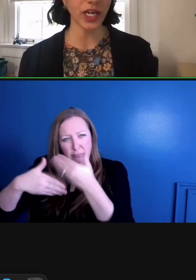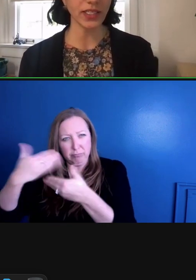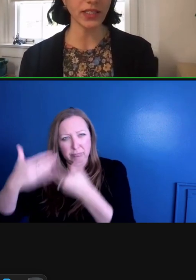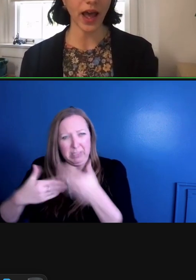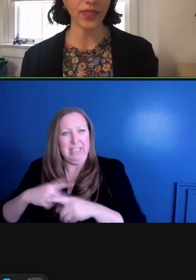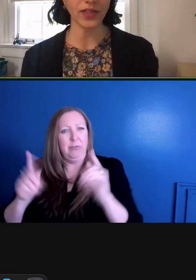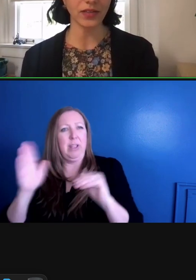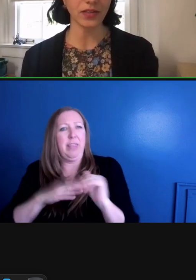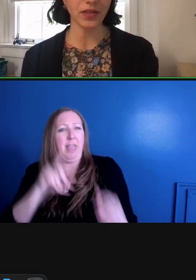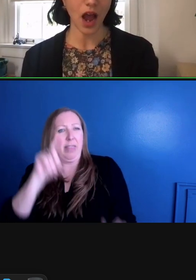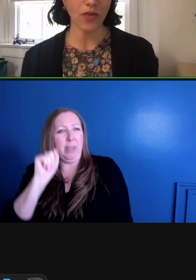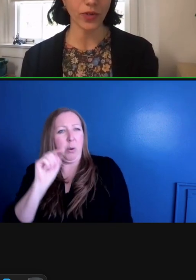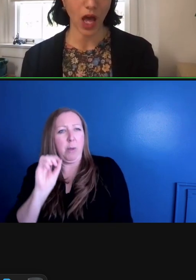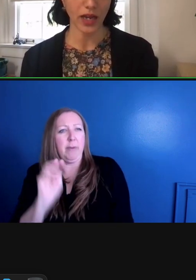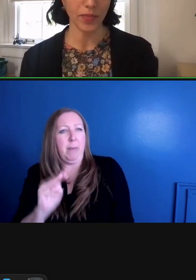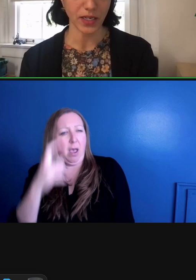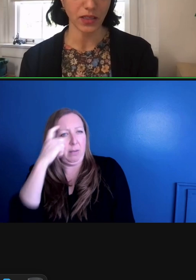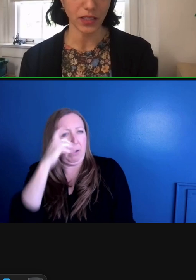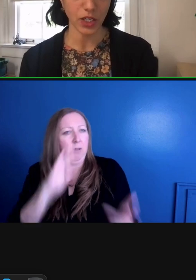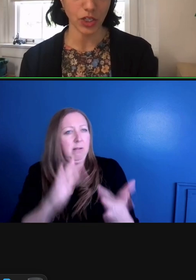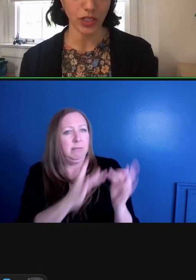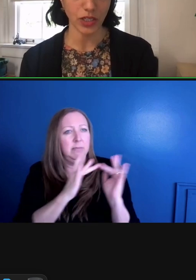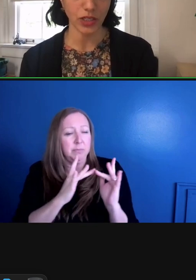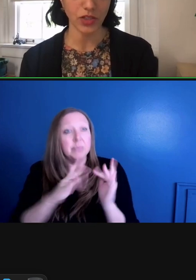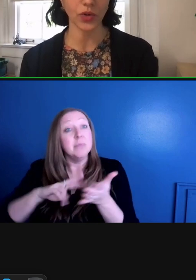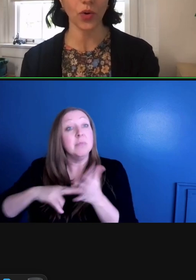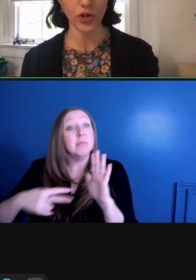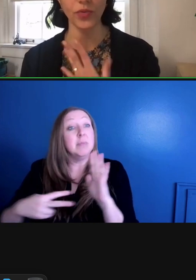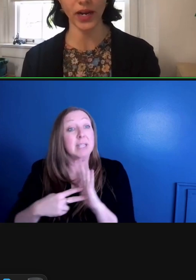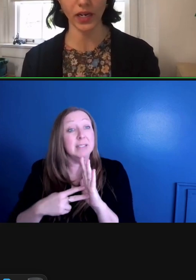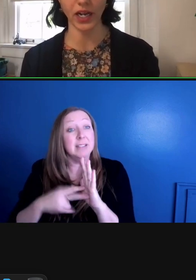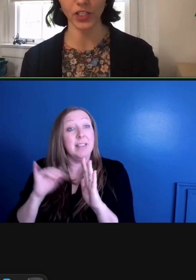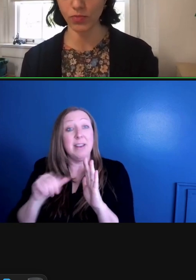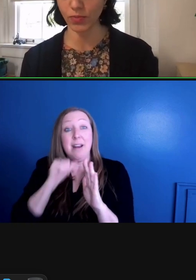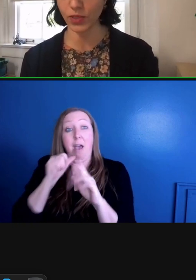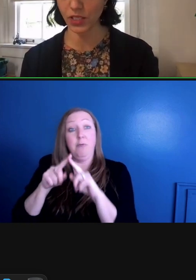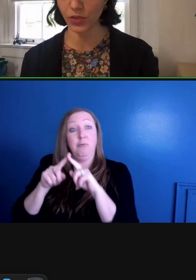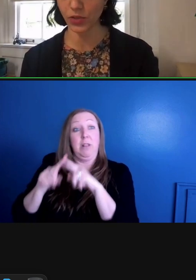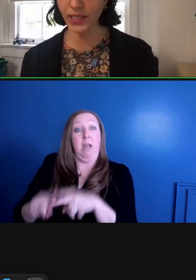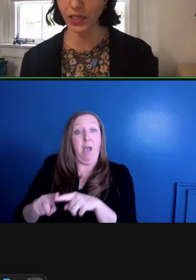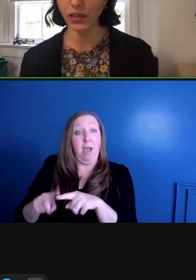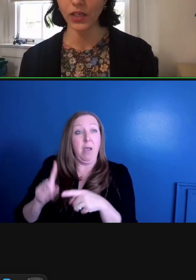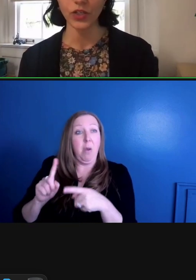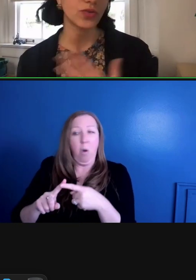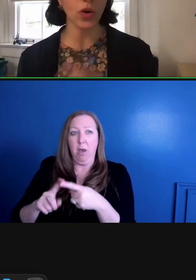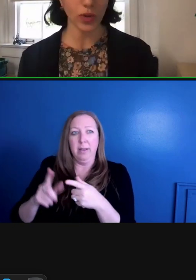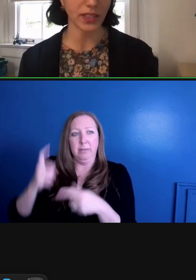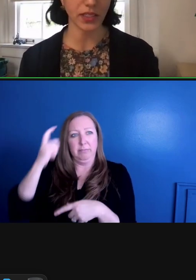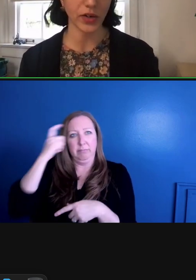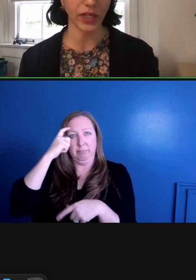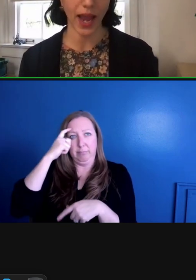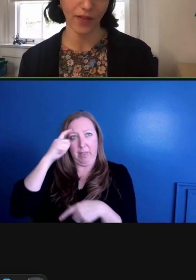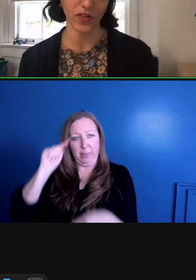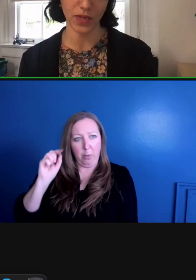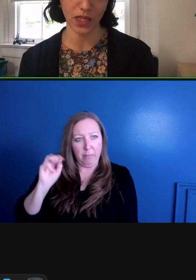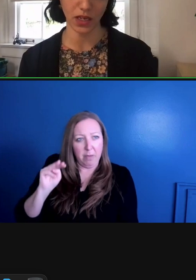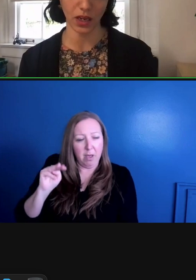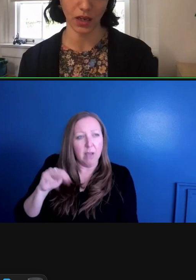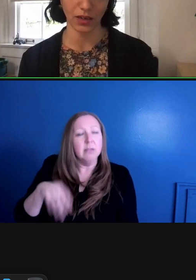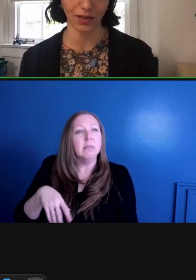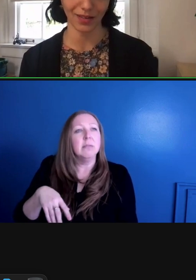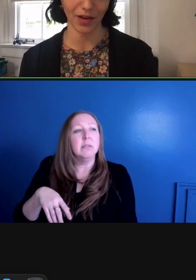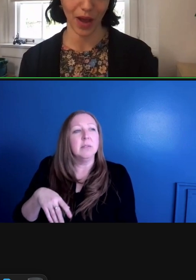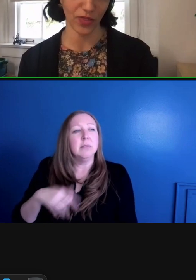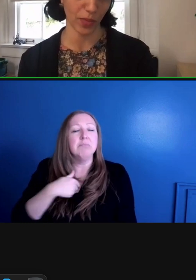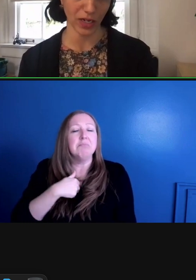which suggests that this does not rely on mentalization. So in order to recognize two people as interacting, you don't necessarily have to be